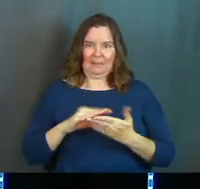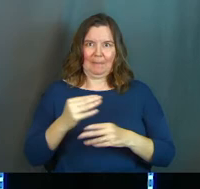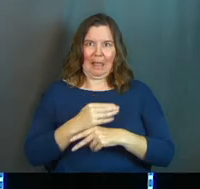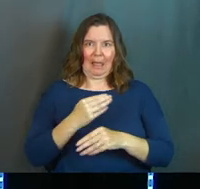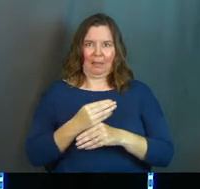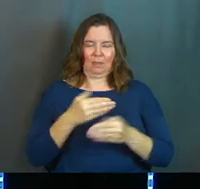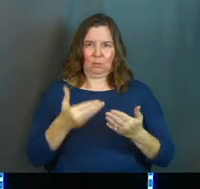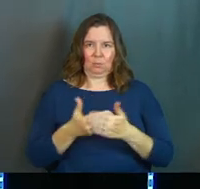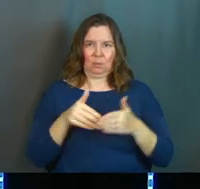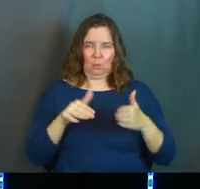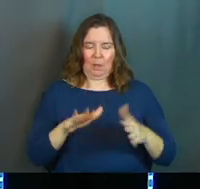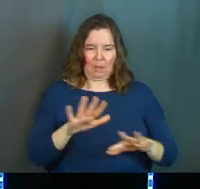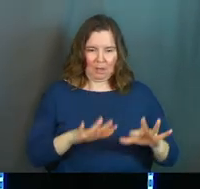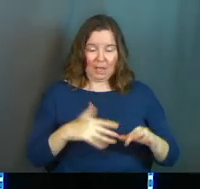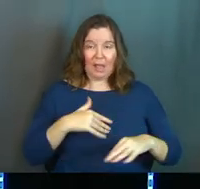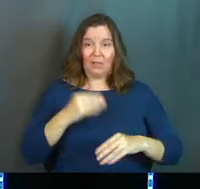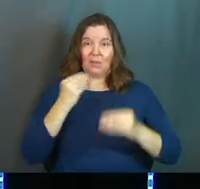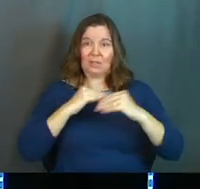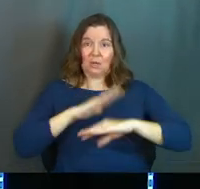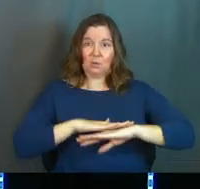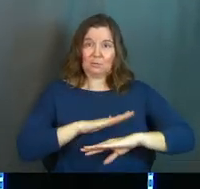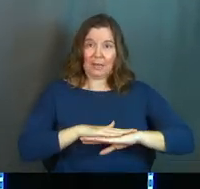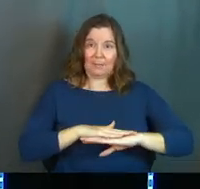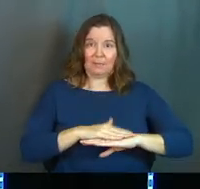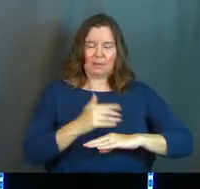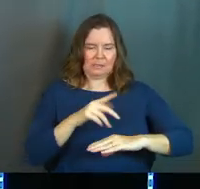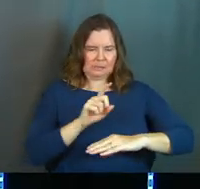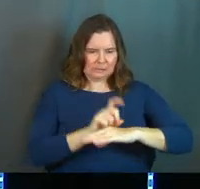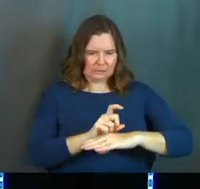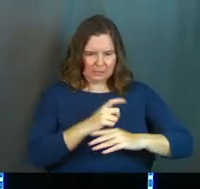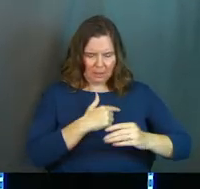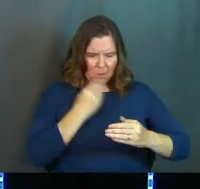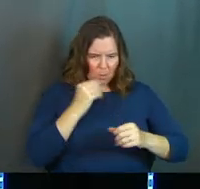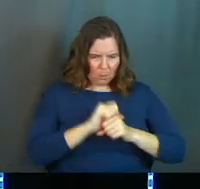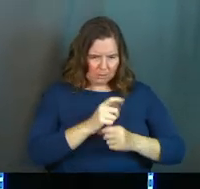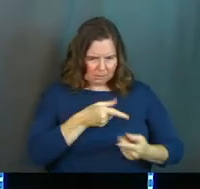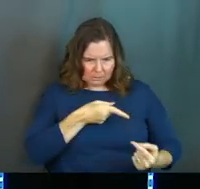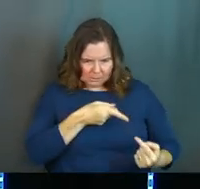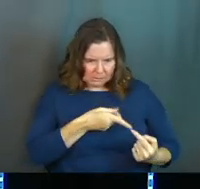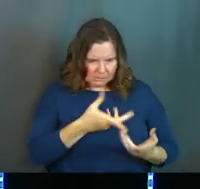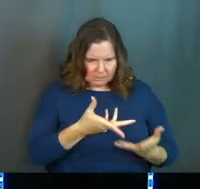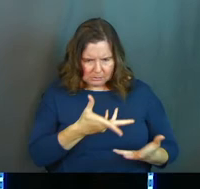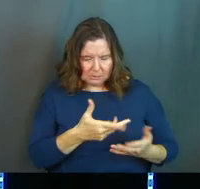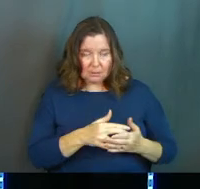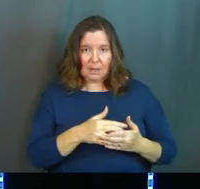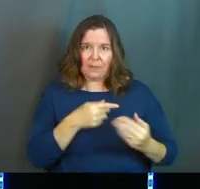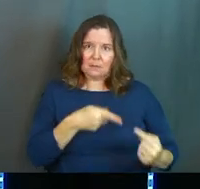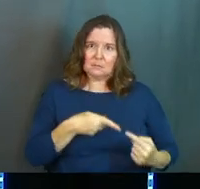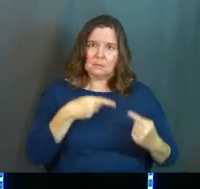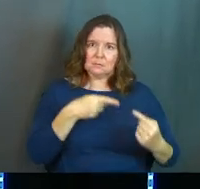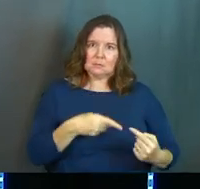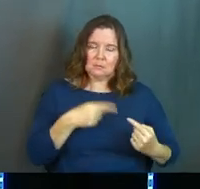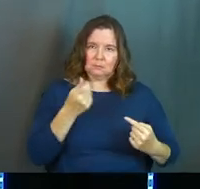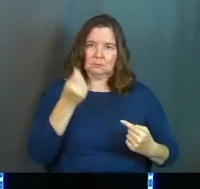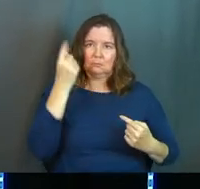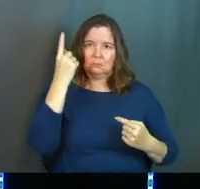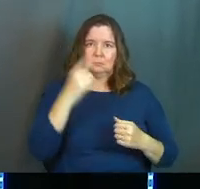math. And they're at the dining room table and they're having to do their homework and they're